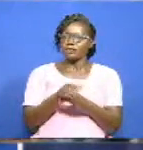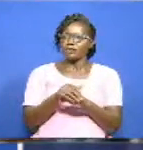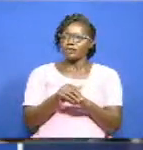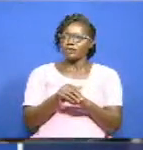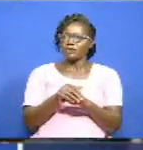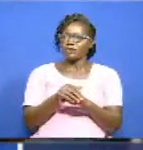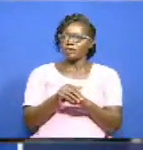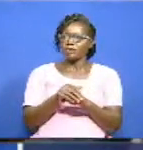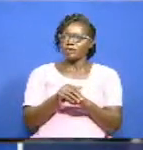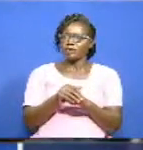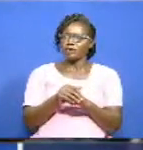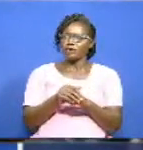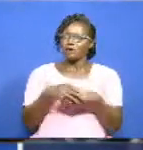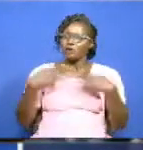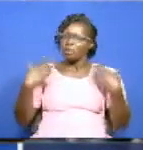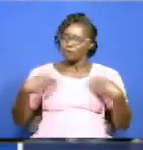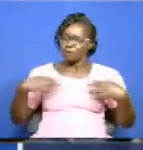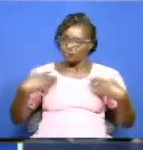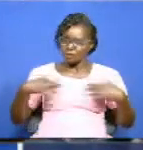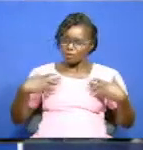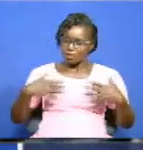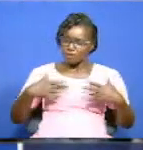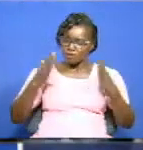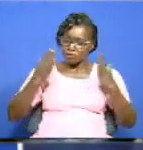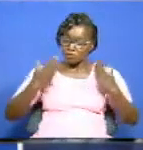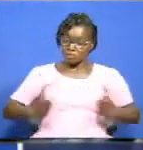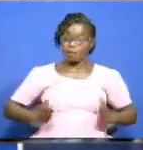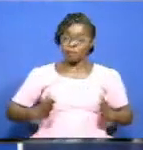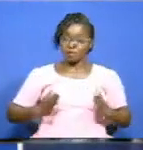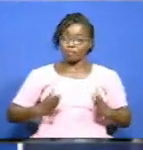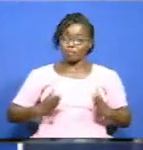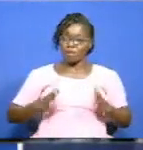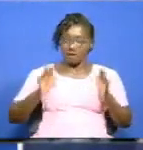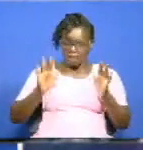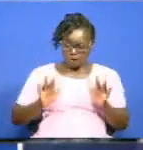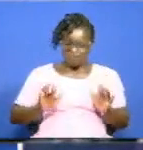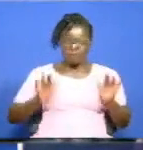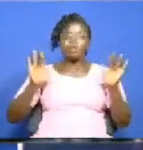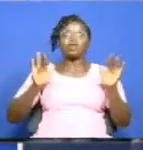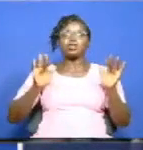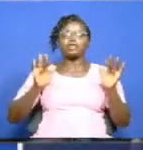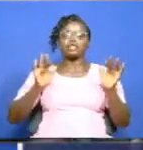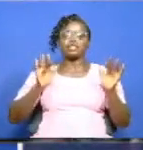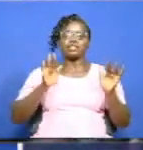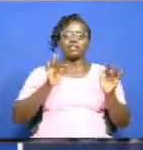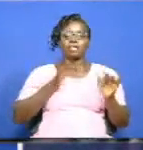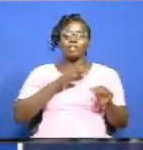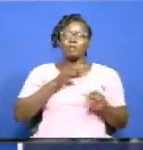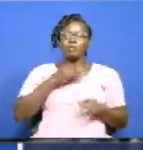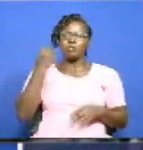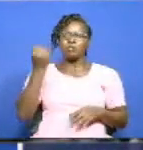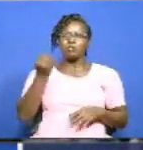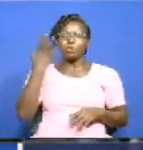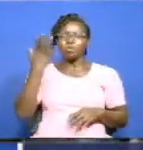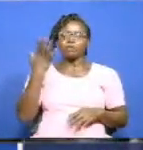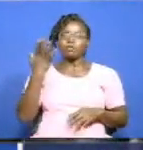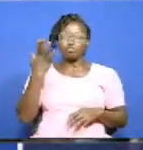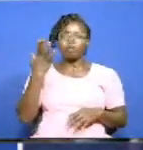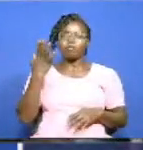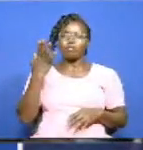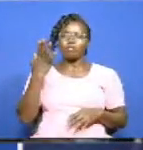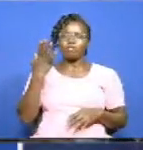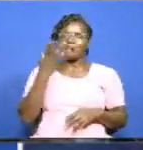was just a wonderful human being. She was an amazing soul, a beautiful soul,